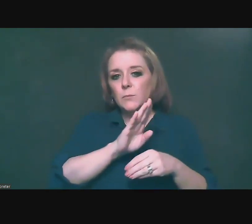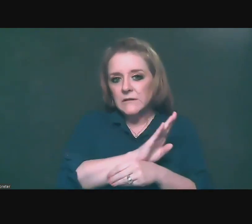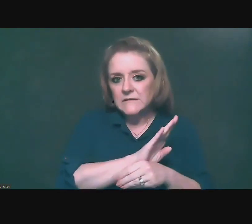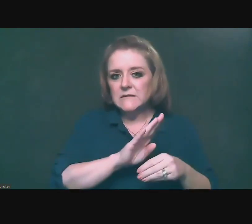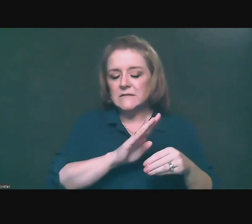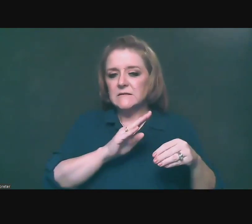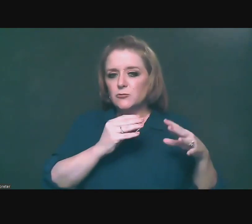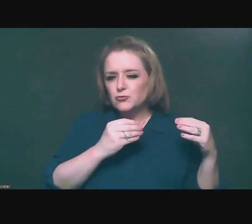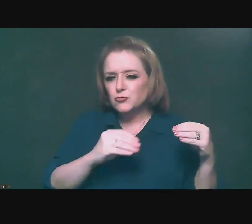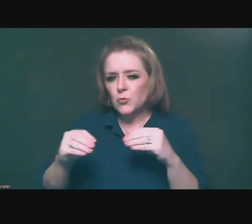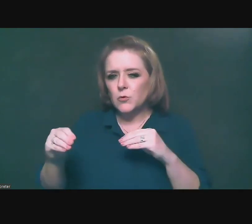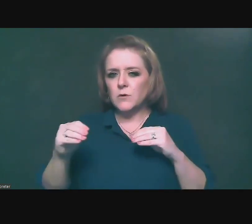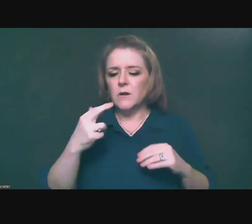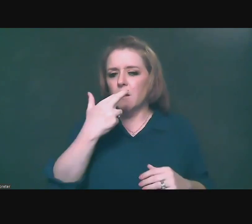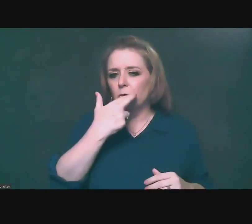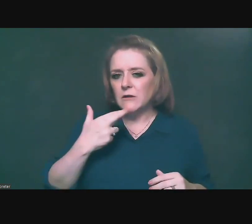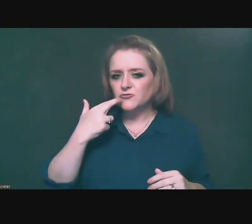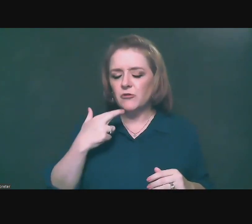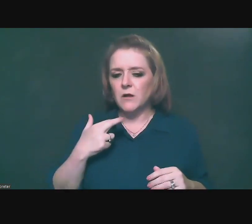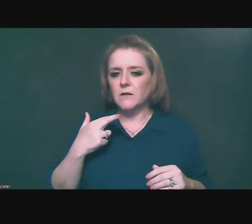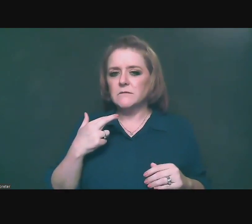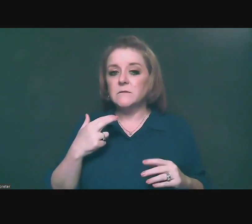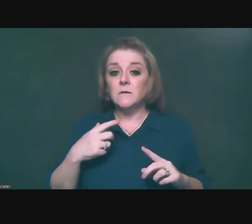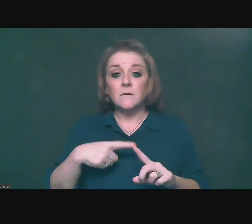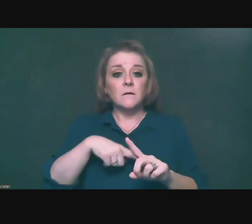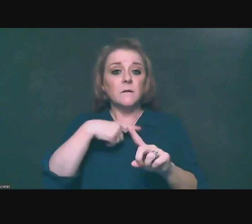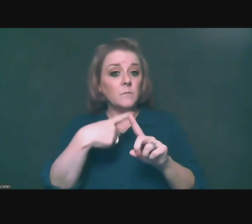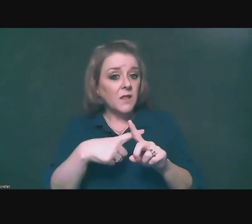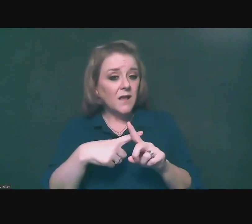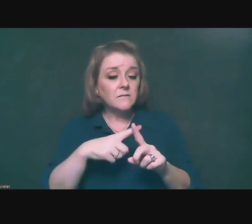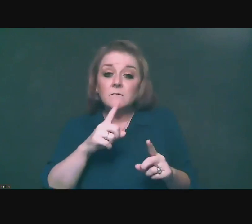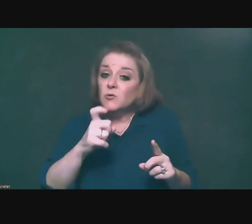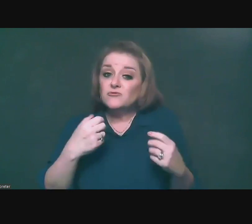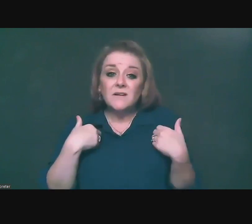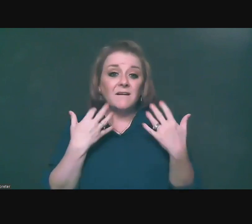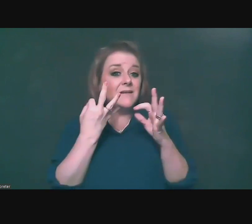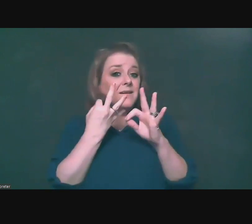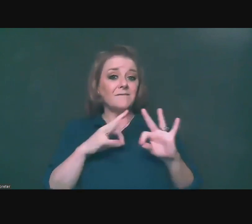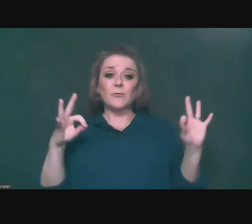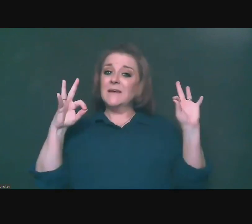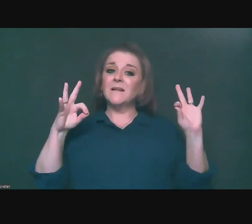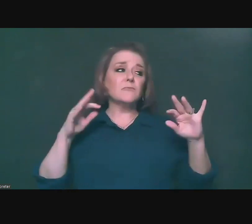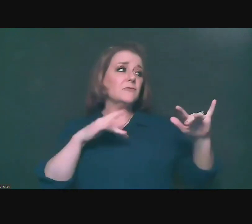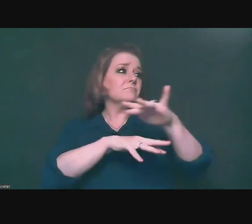restaurants. And we deserve the personal freedom that we cherish as Americans.